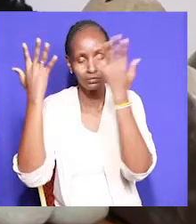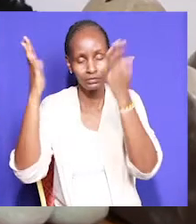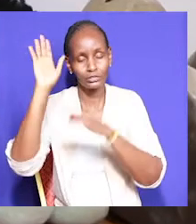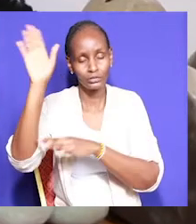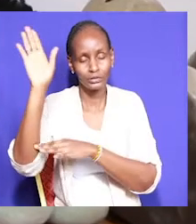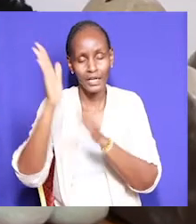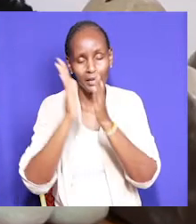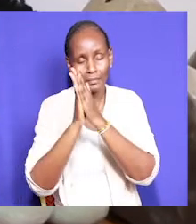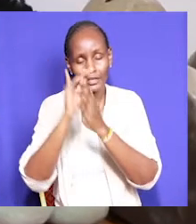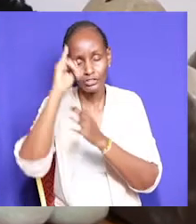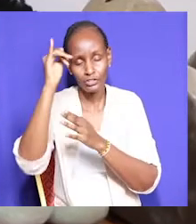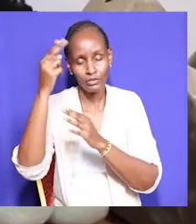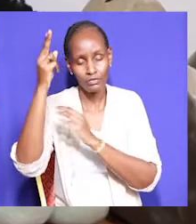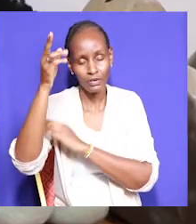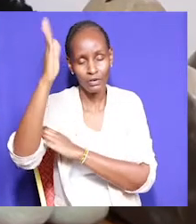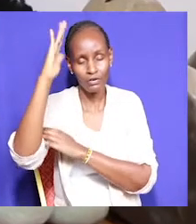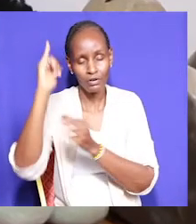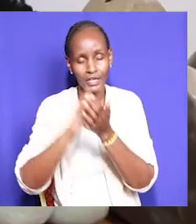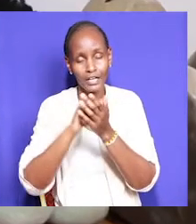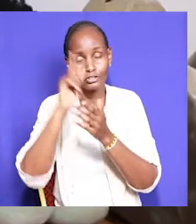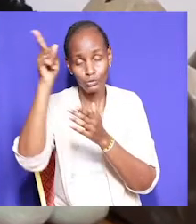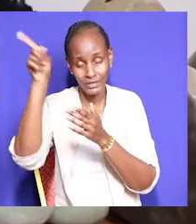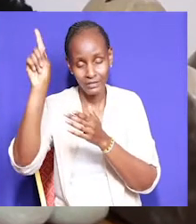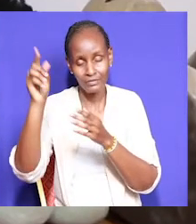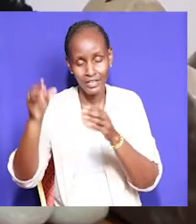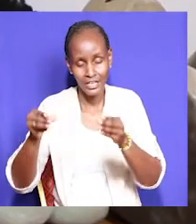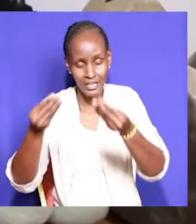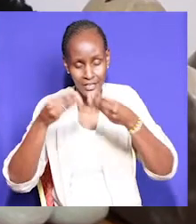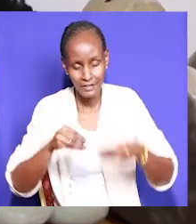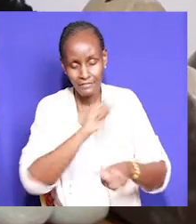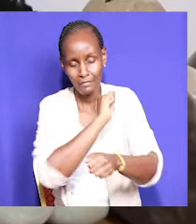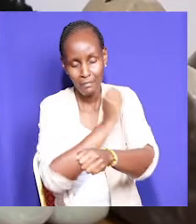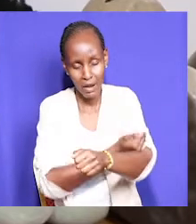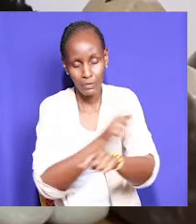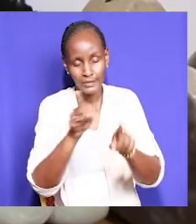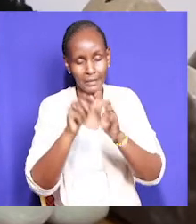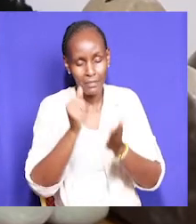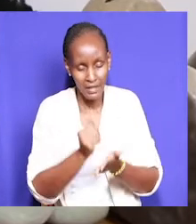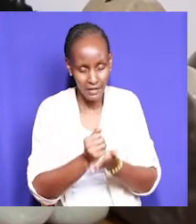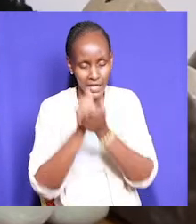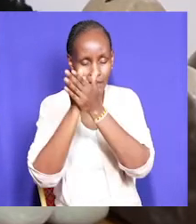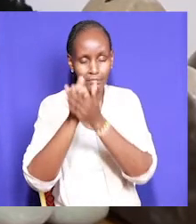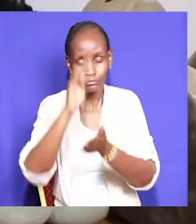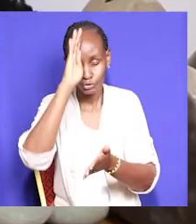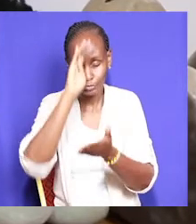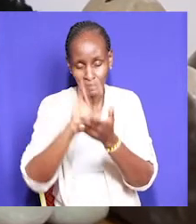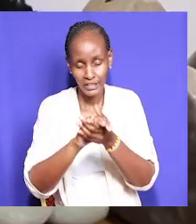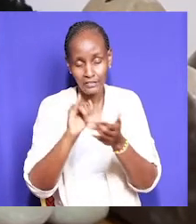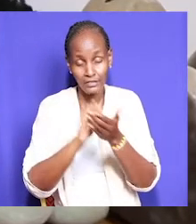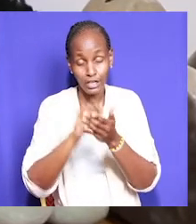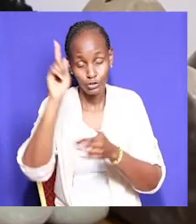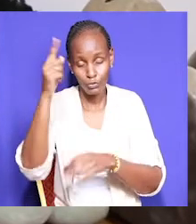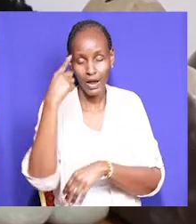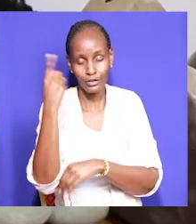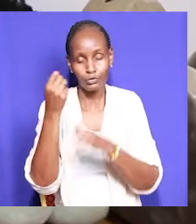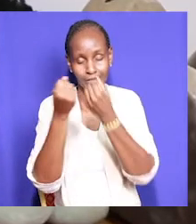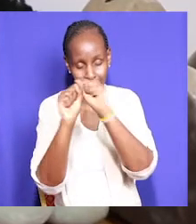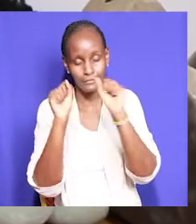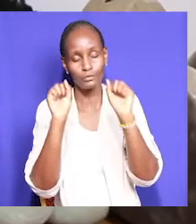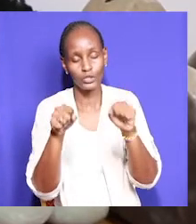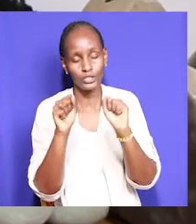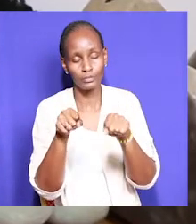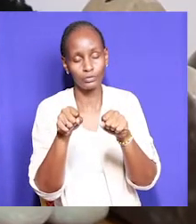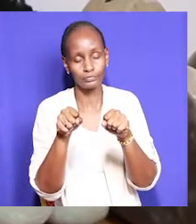oh Jehovah God, that you shall give them the power, oh God. You shall help them to believe that you alone can save them in